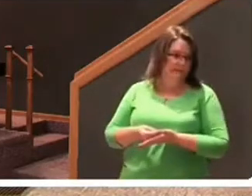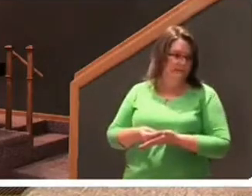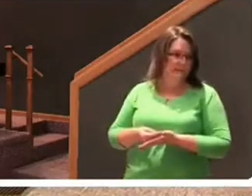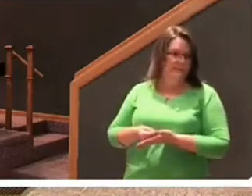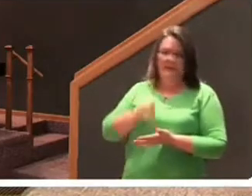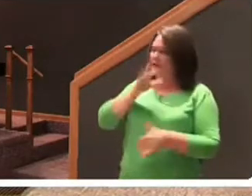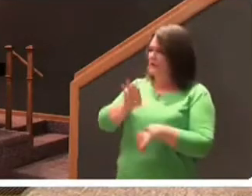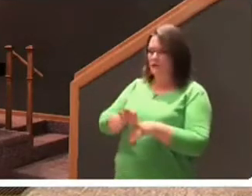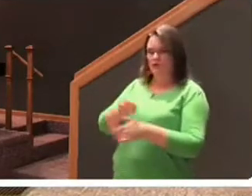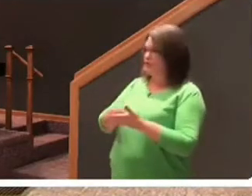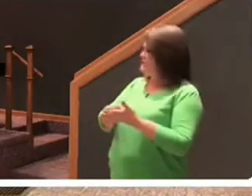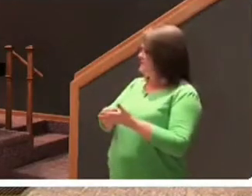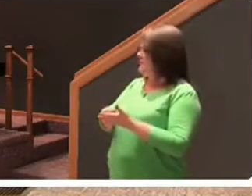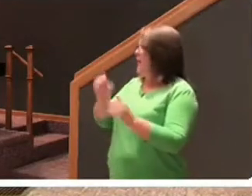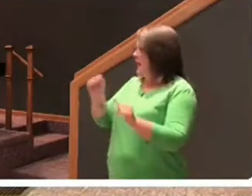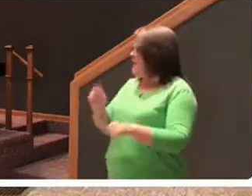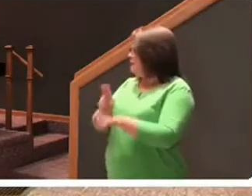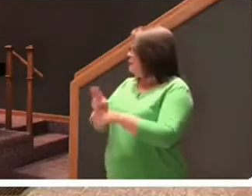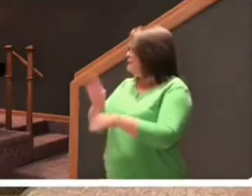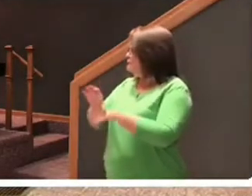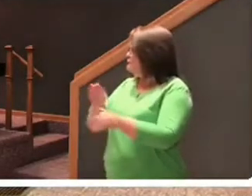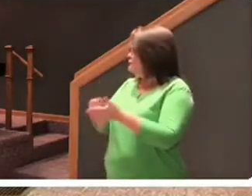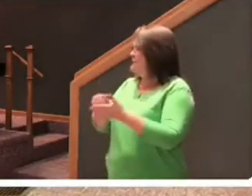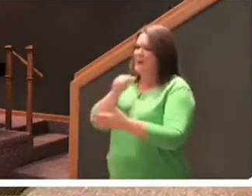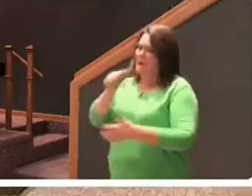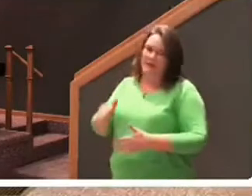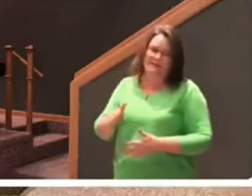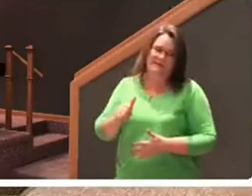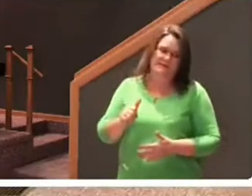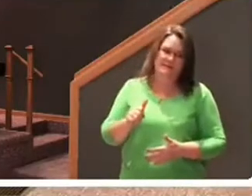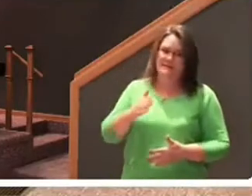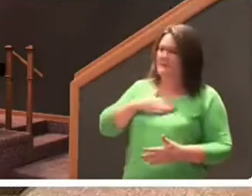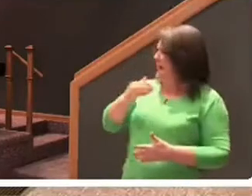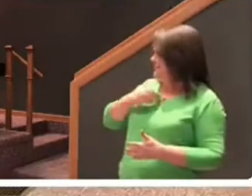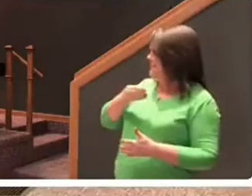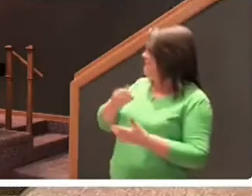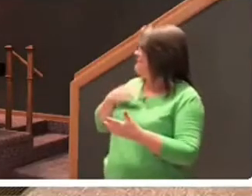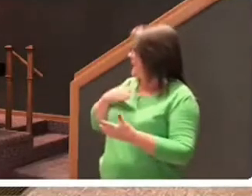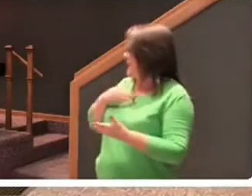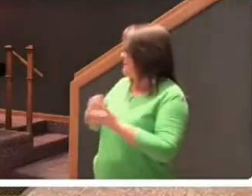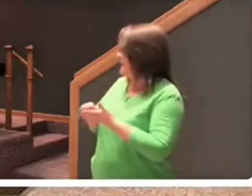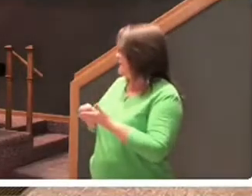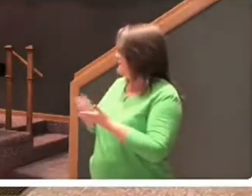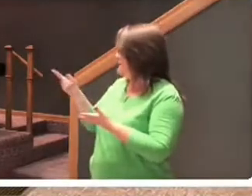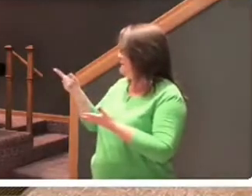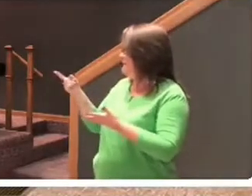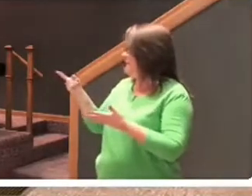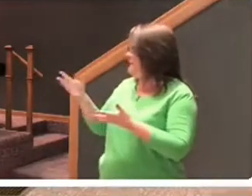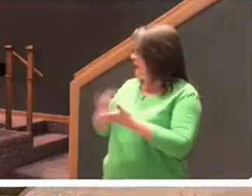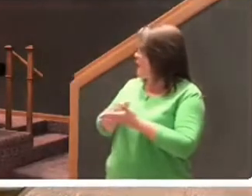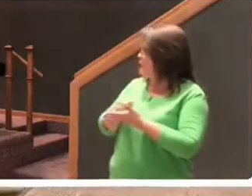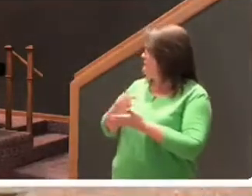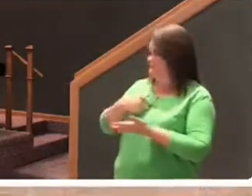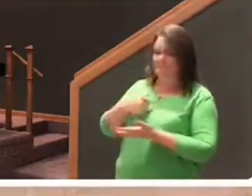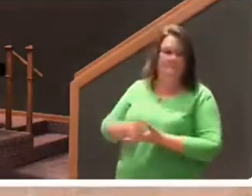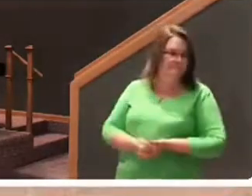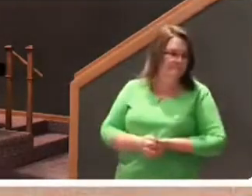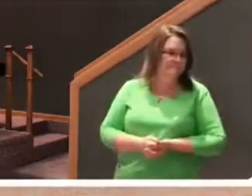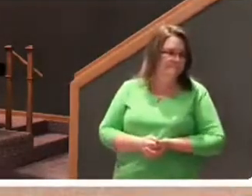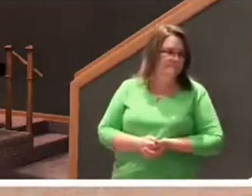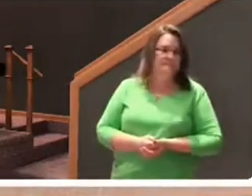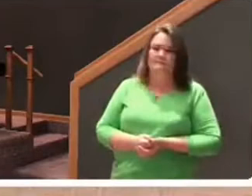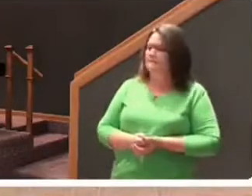It's not the church's money. I could have used the church's money. I'm not. This is my money that I earned.